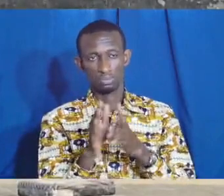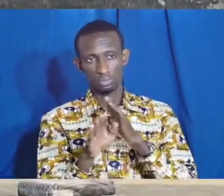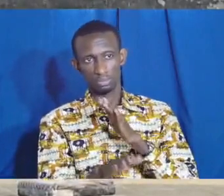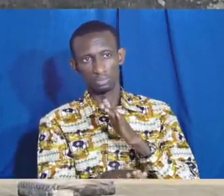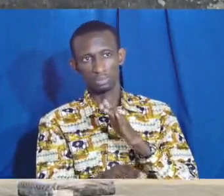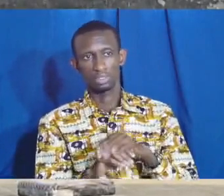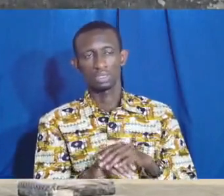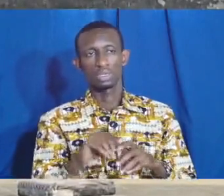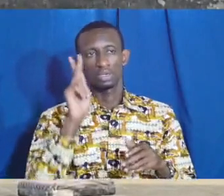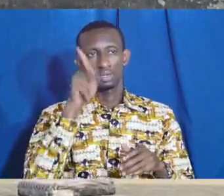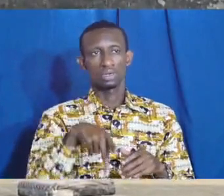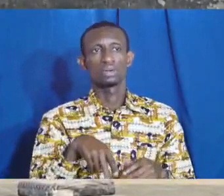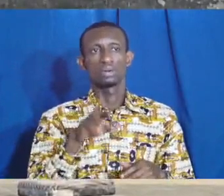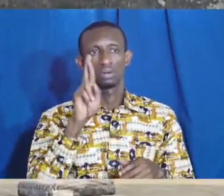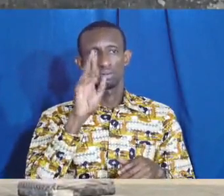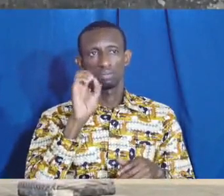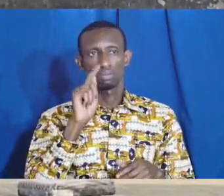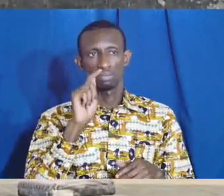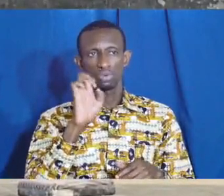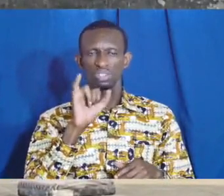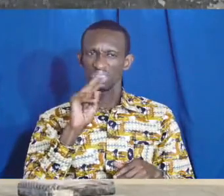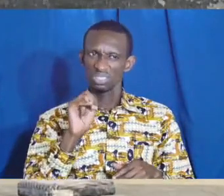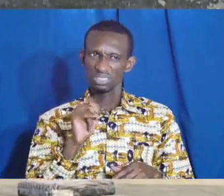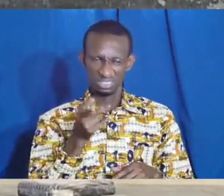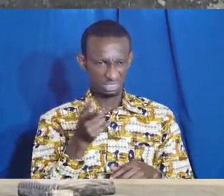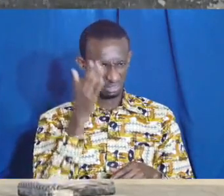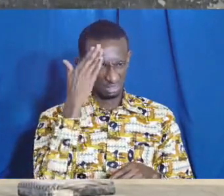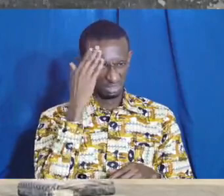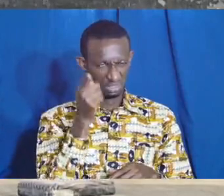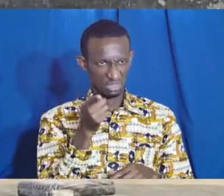proteins. Students, I know you know what are proteins, breaks down proteins into